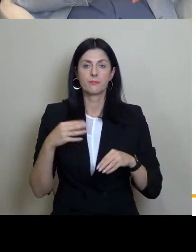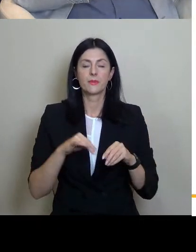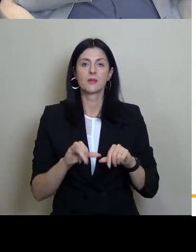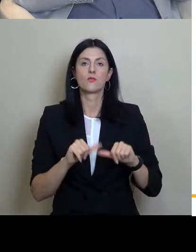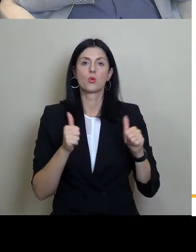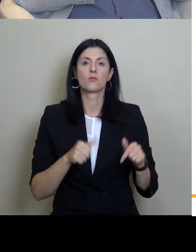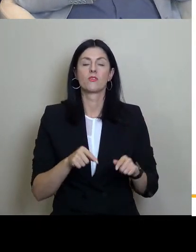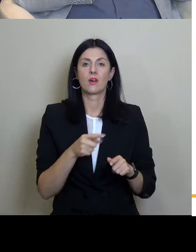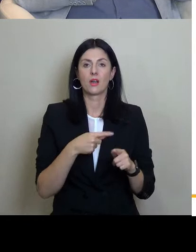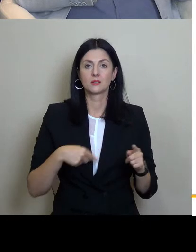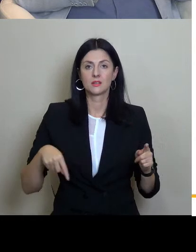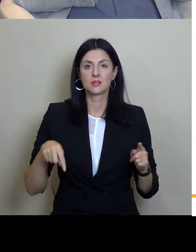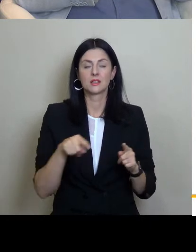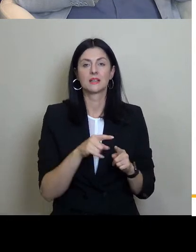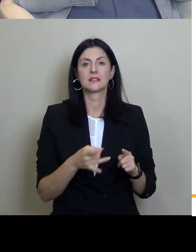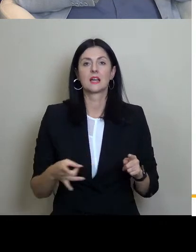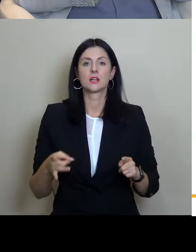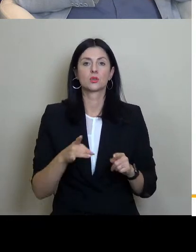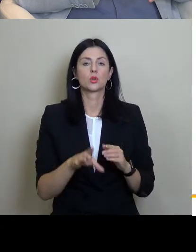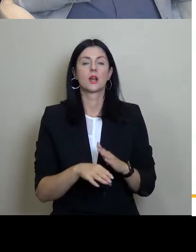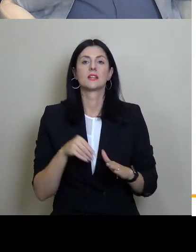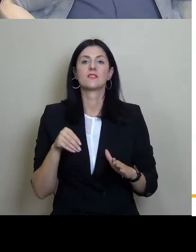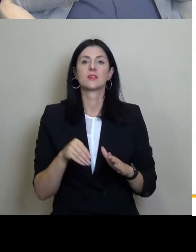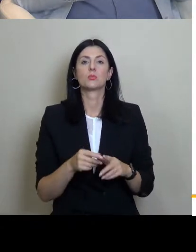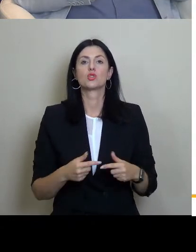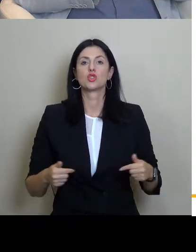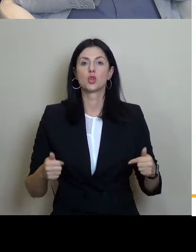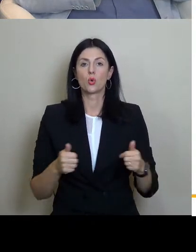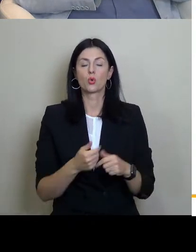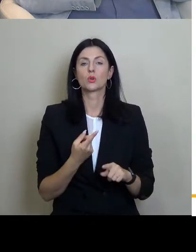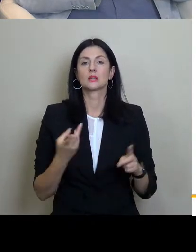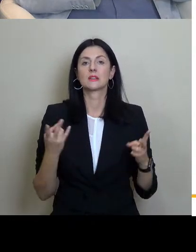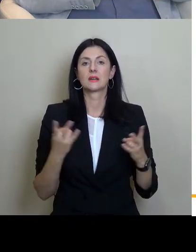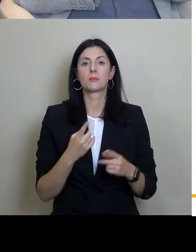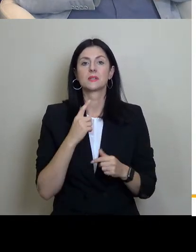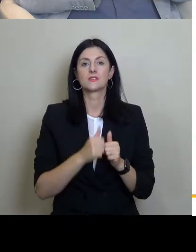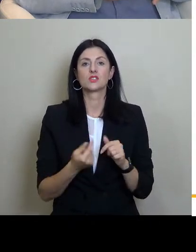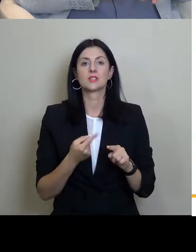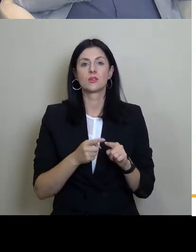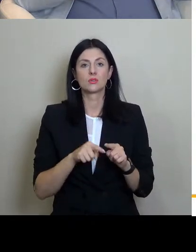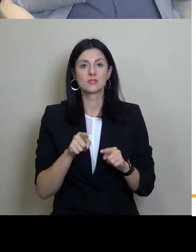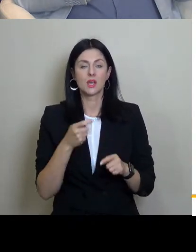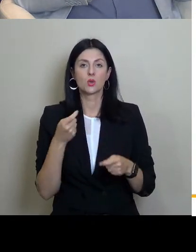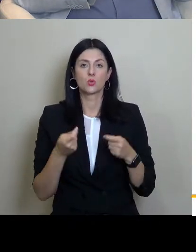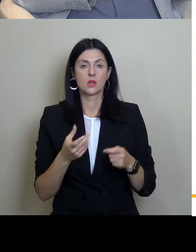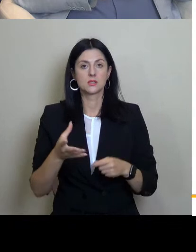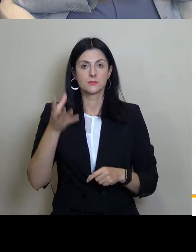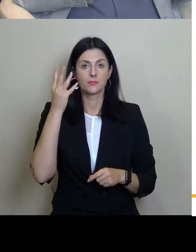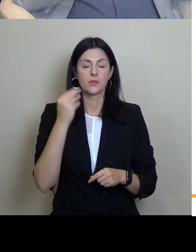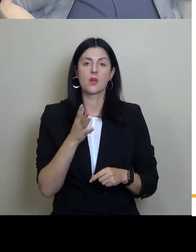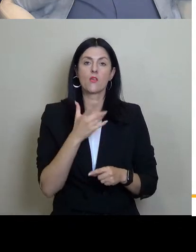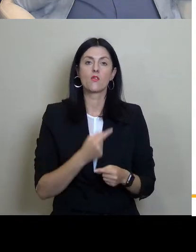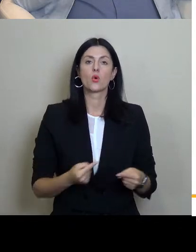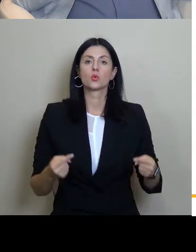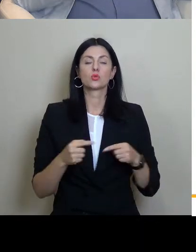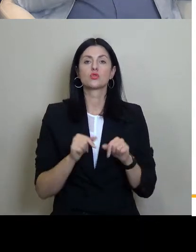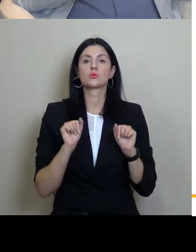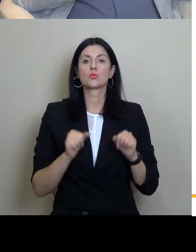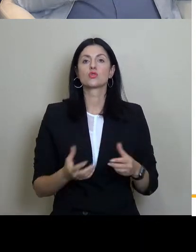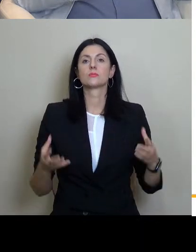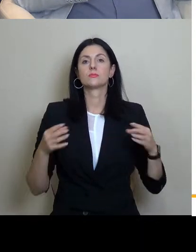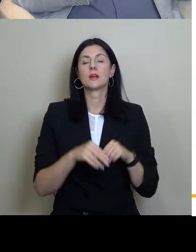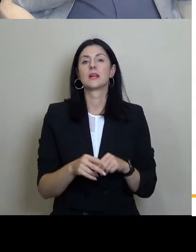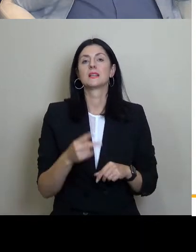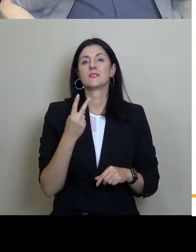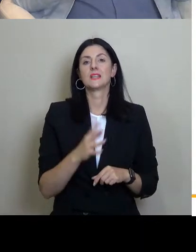and consolidate them and create the territorial constituencies. We always have to take into account this particular nuance, but